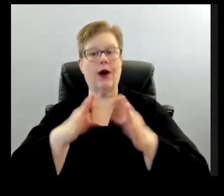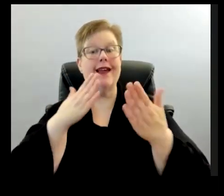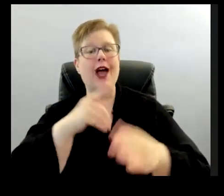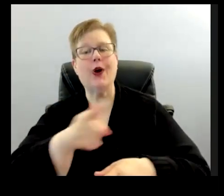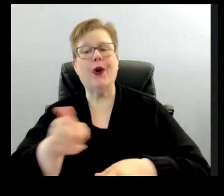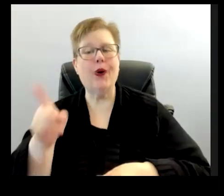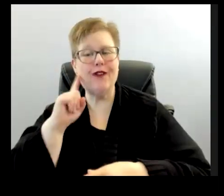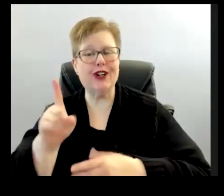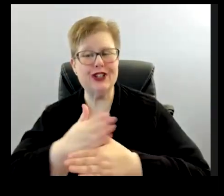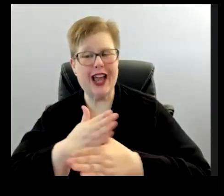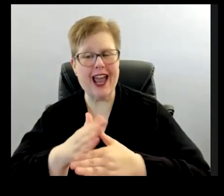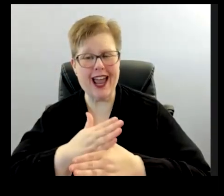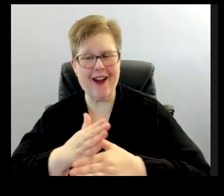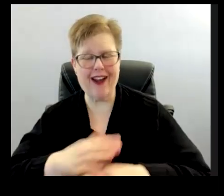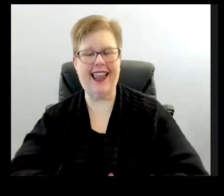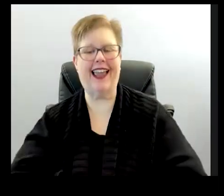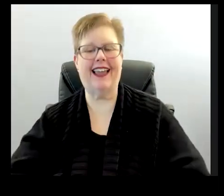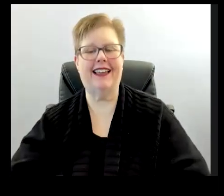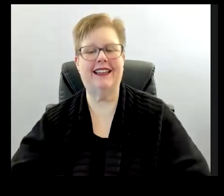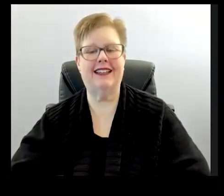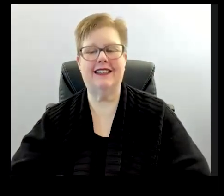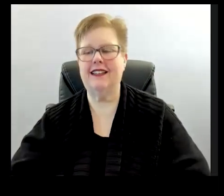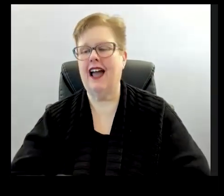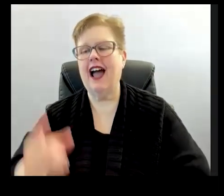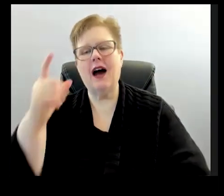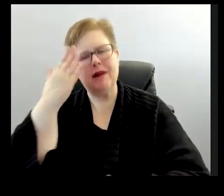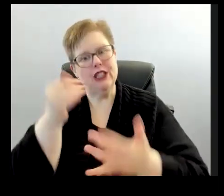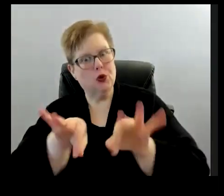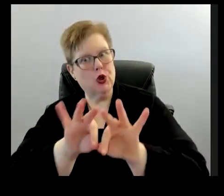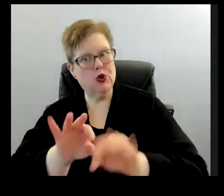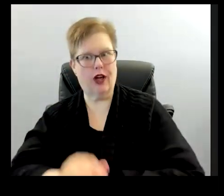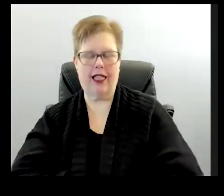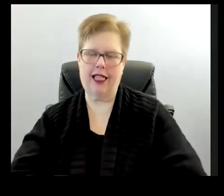for sharing, because it's crucial.